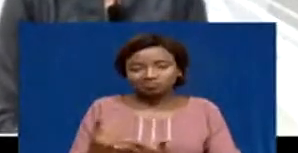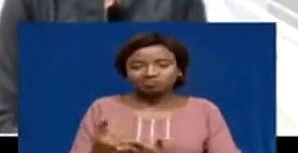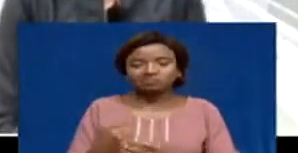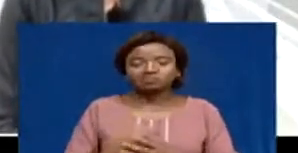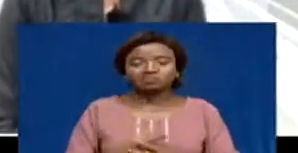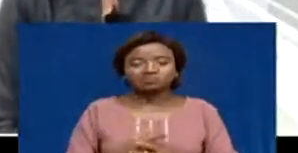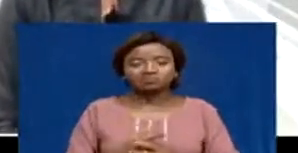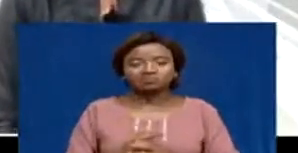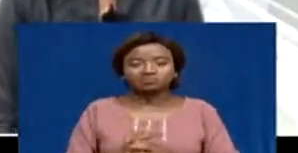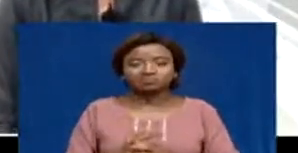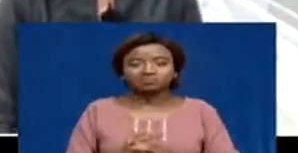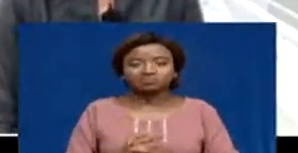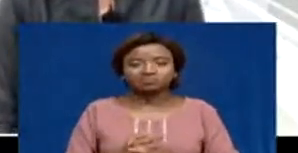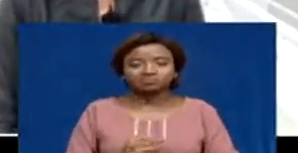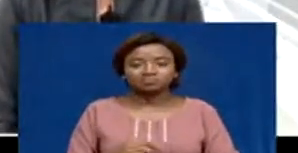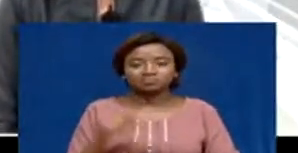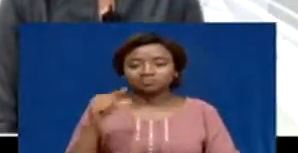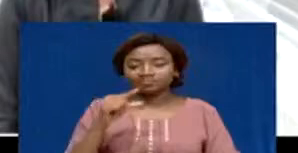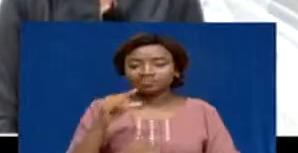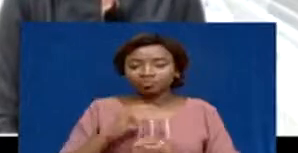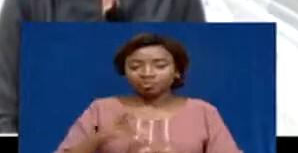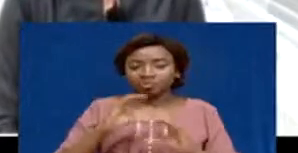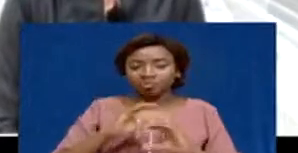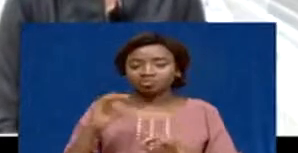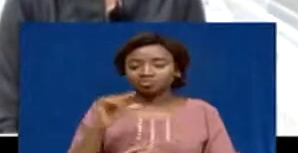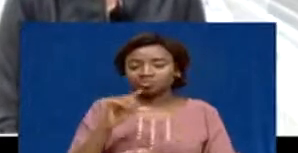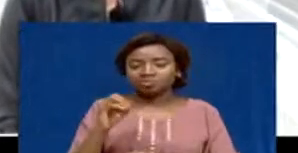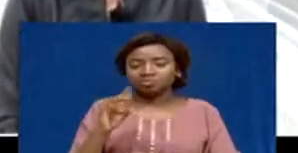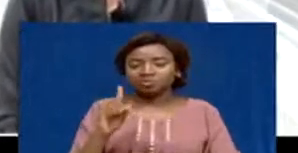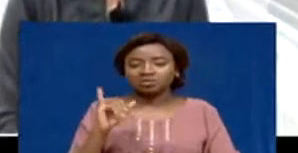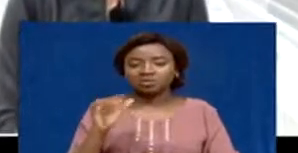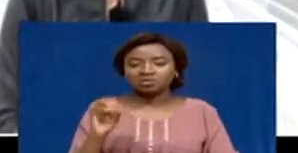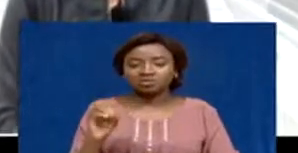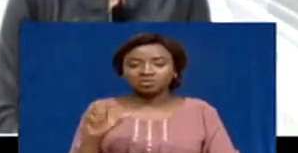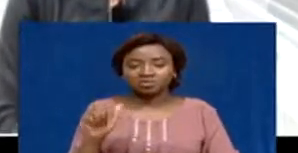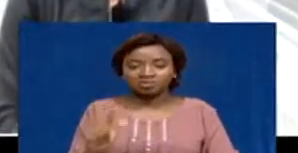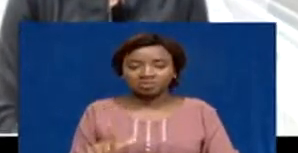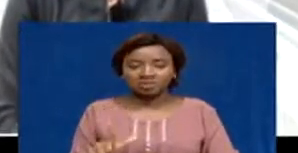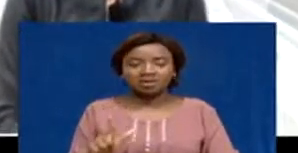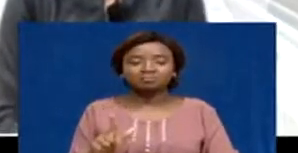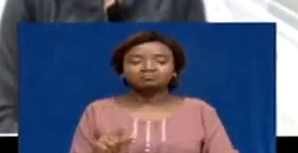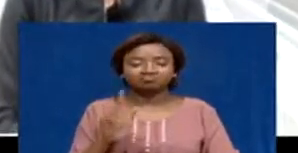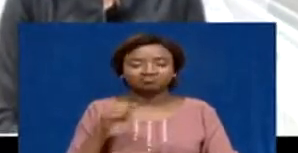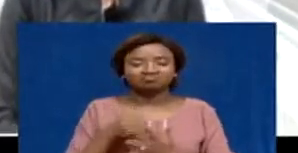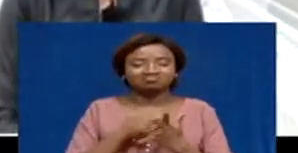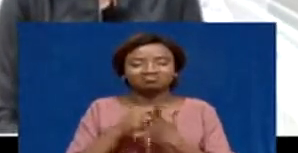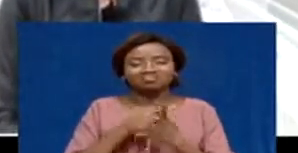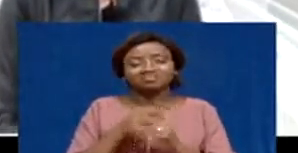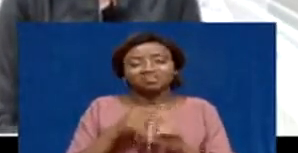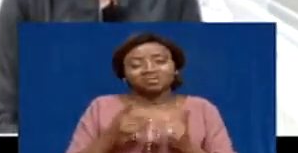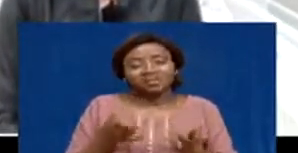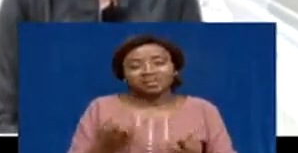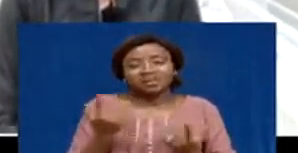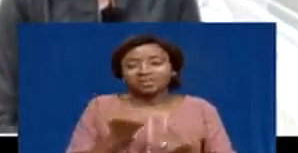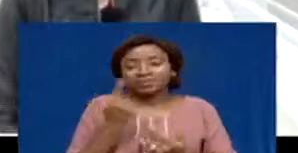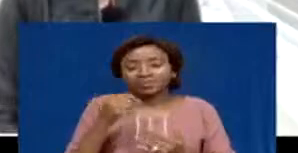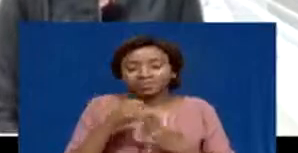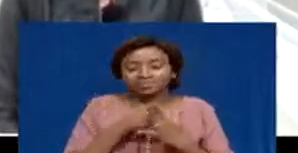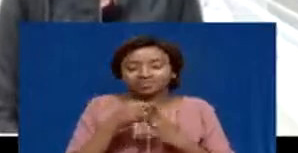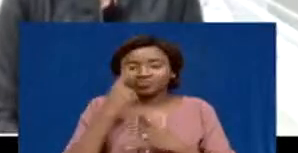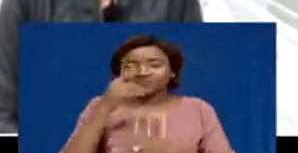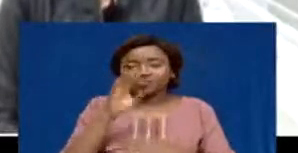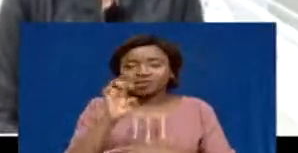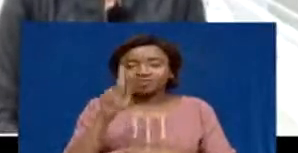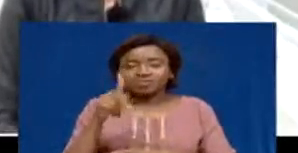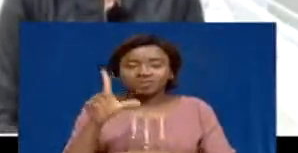Pep Guardiola has really struggled with that competition since he left Barcelona, and now all he has to fight for is the English Premier